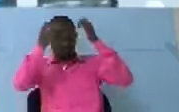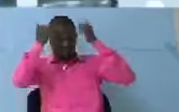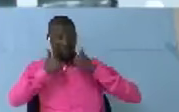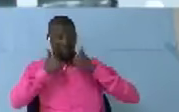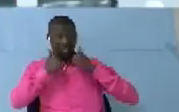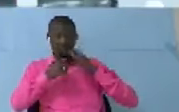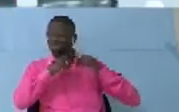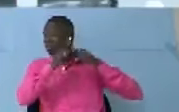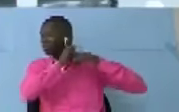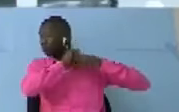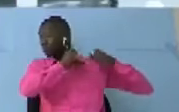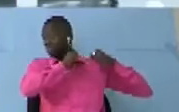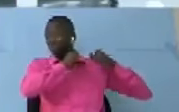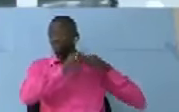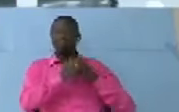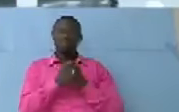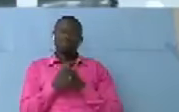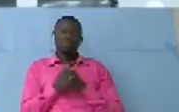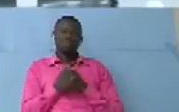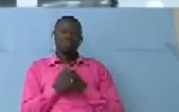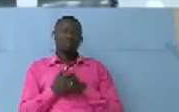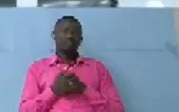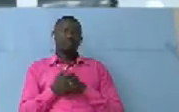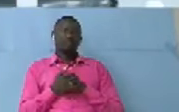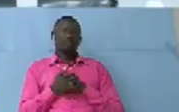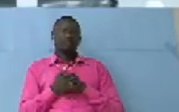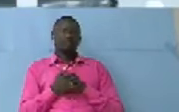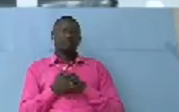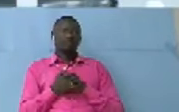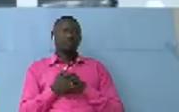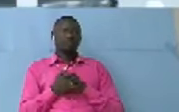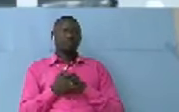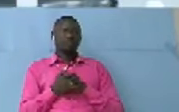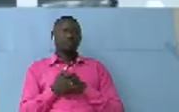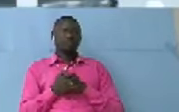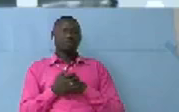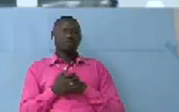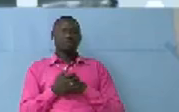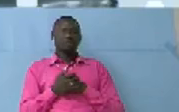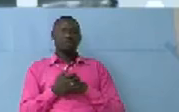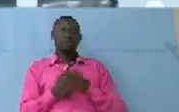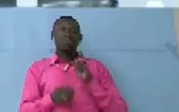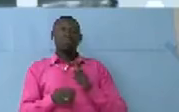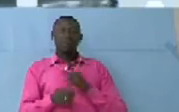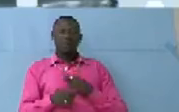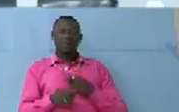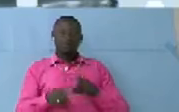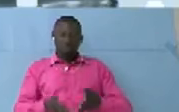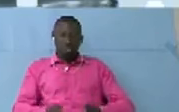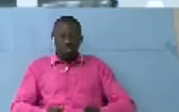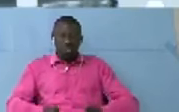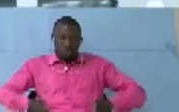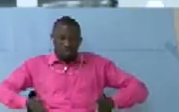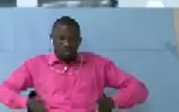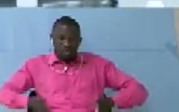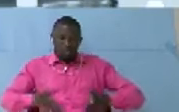I saw him put it over my head, turned it and tied a knot. So my